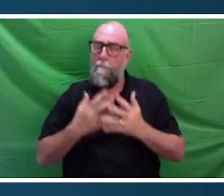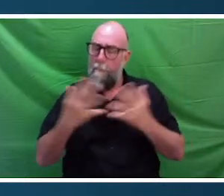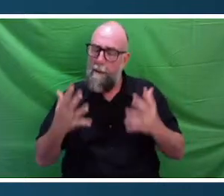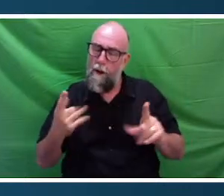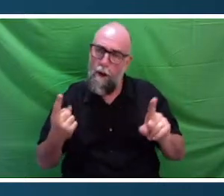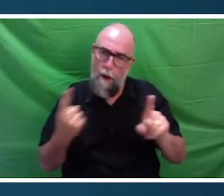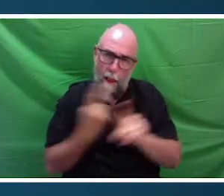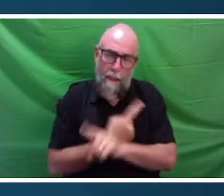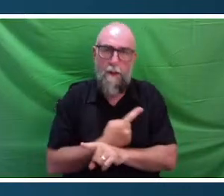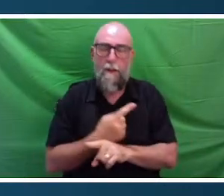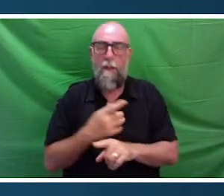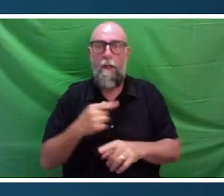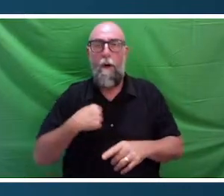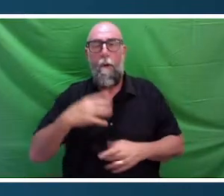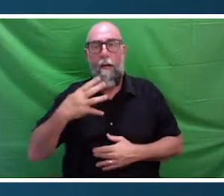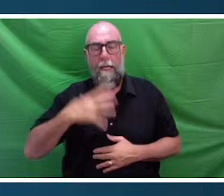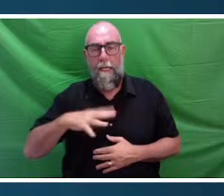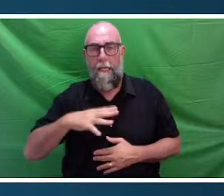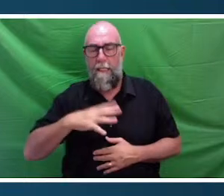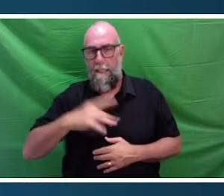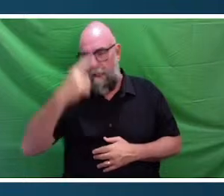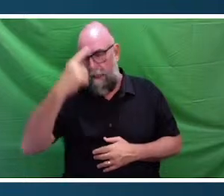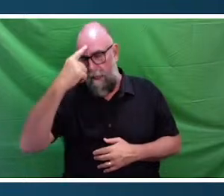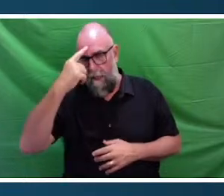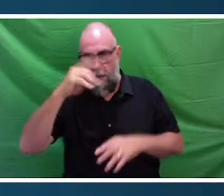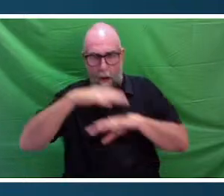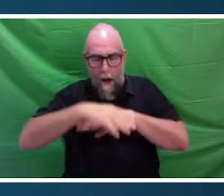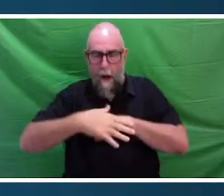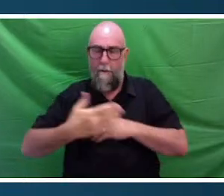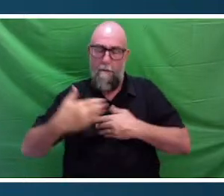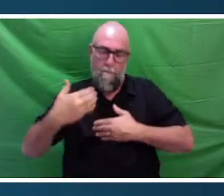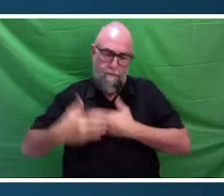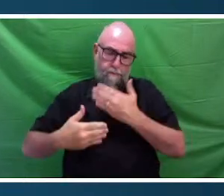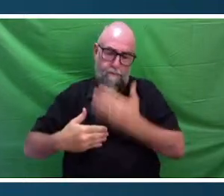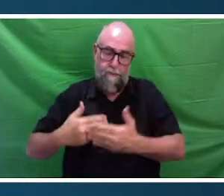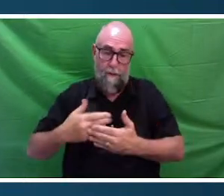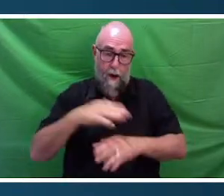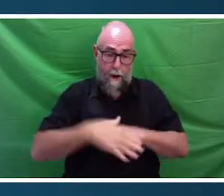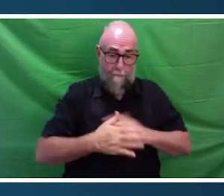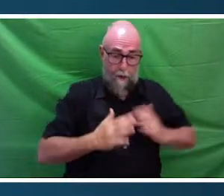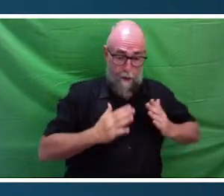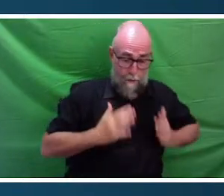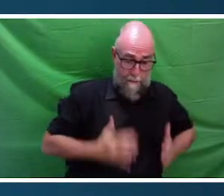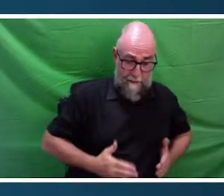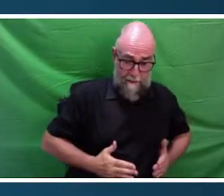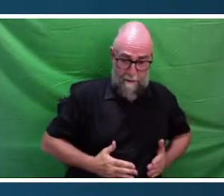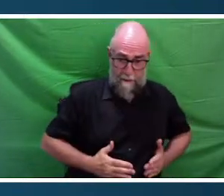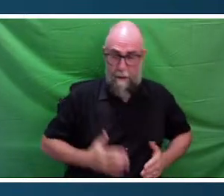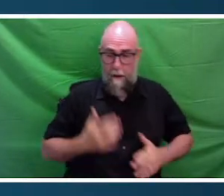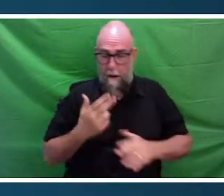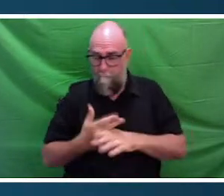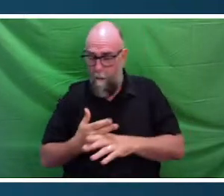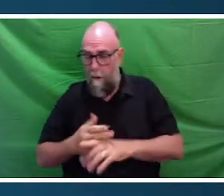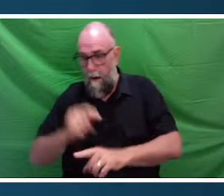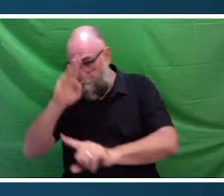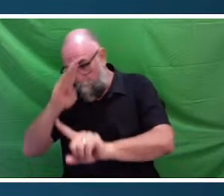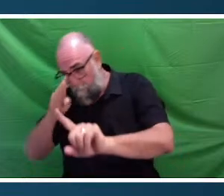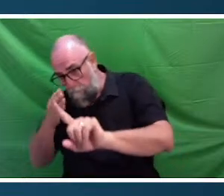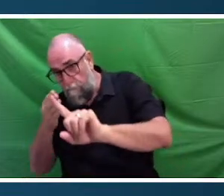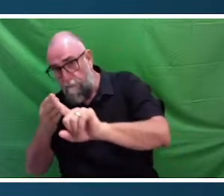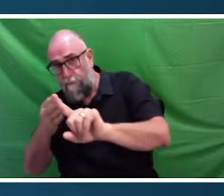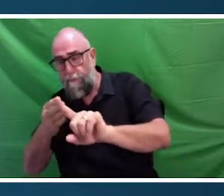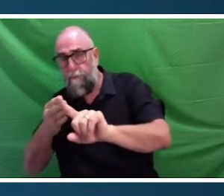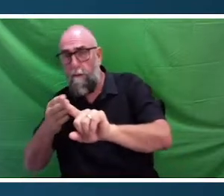that ensure coordination and complementarity between humanitarian and development objectives and funding, and